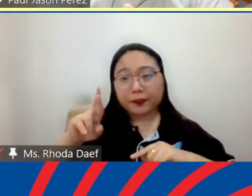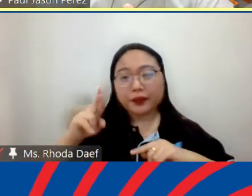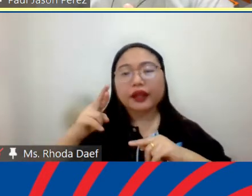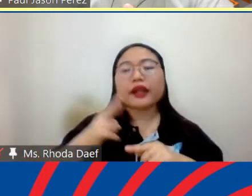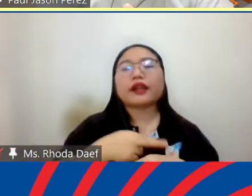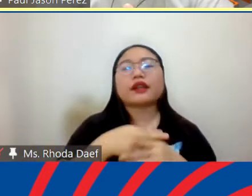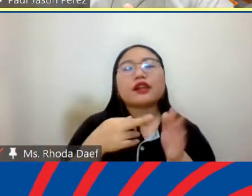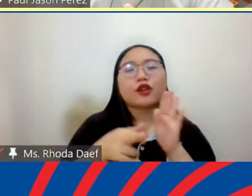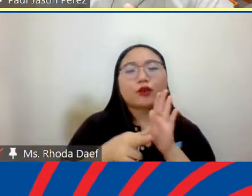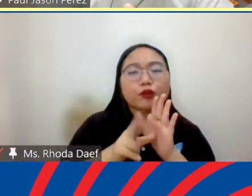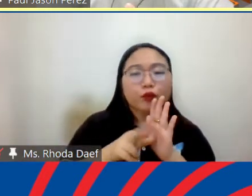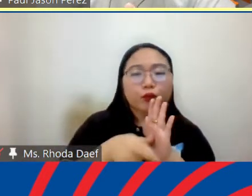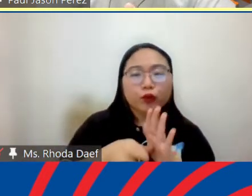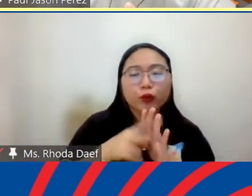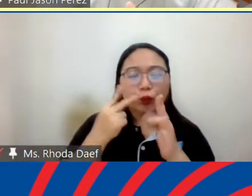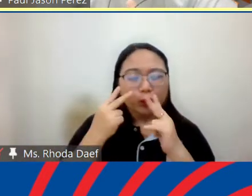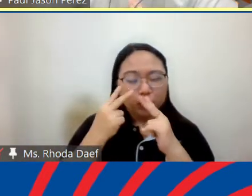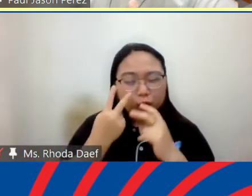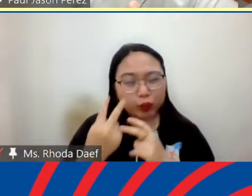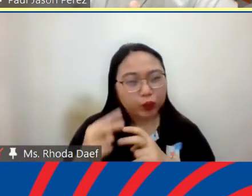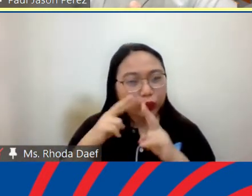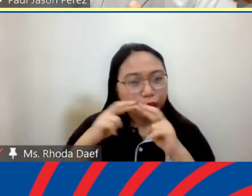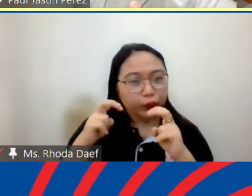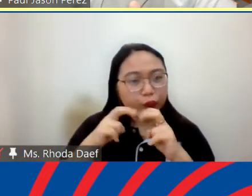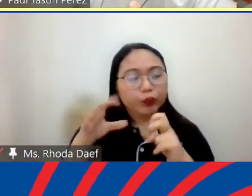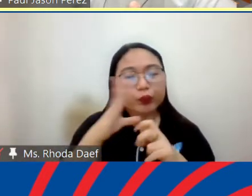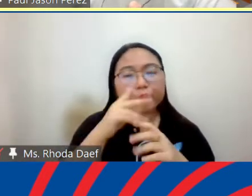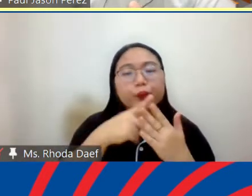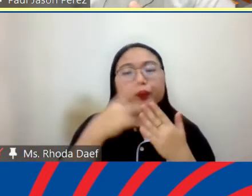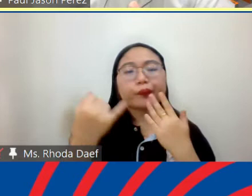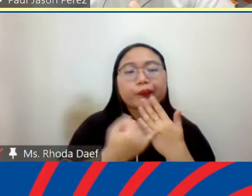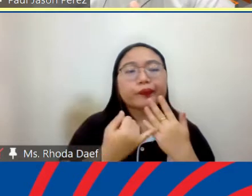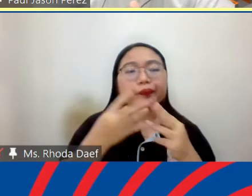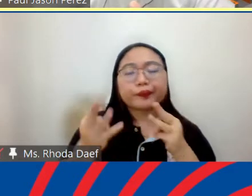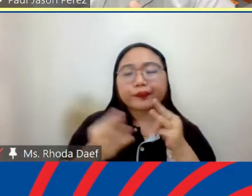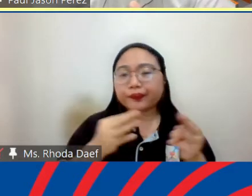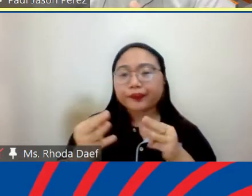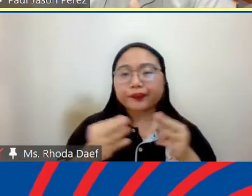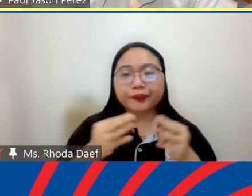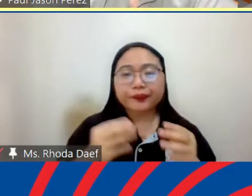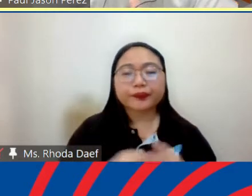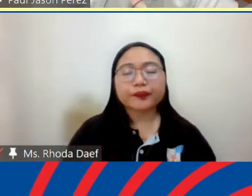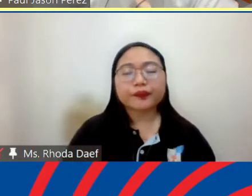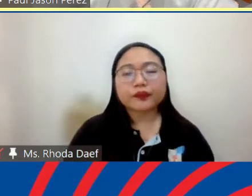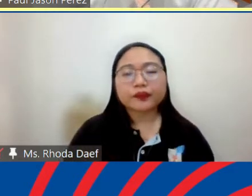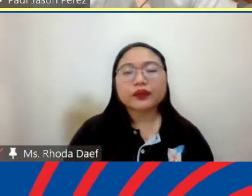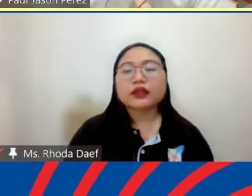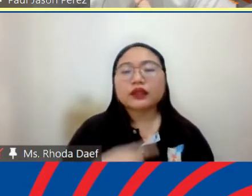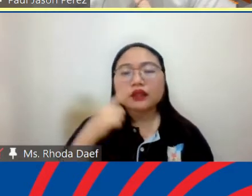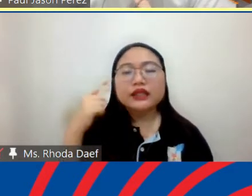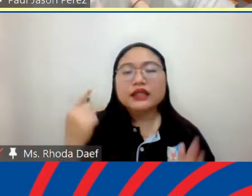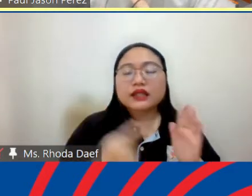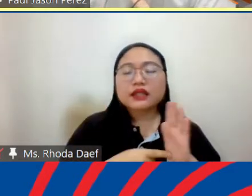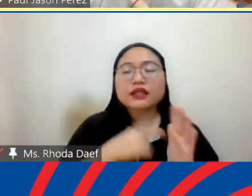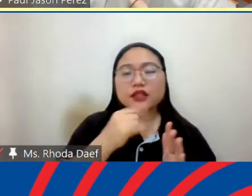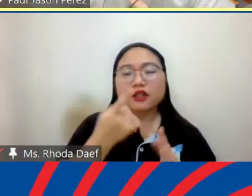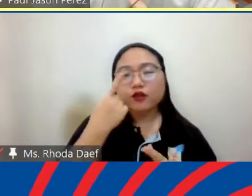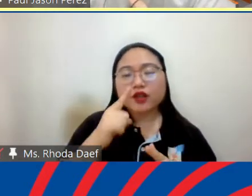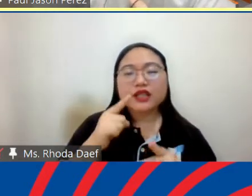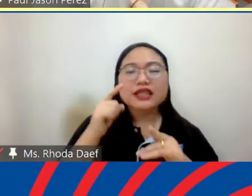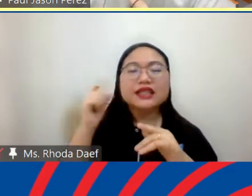data is, again, not just an individual or a research team endeavor, but it is for the